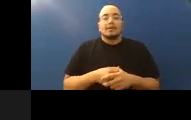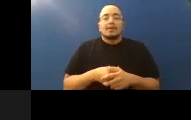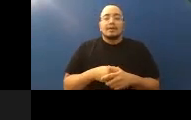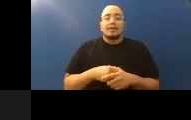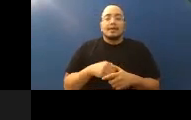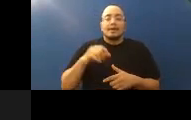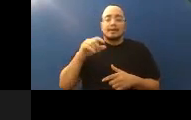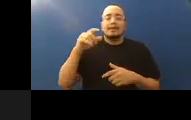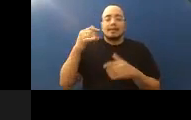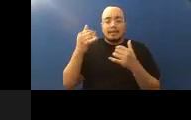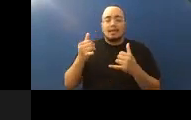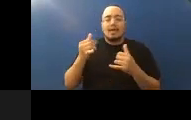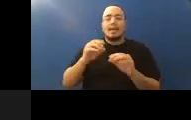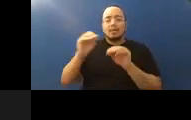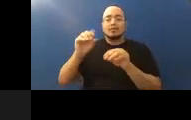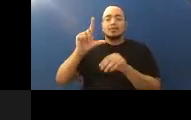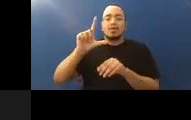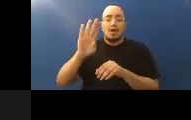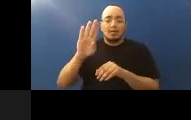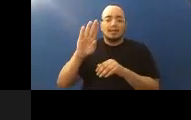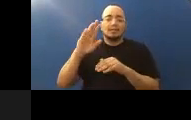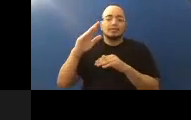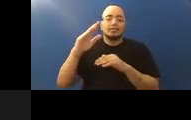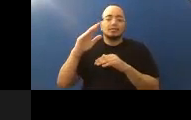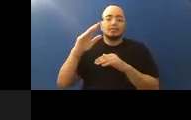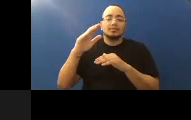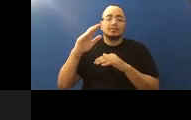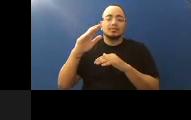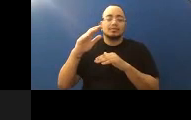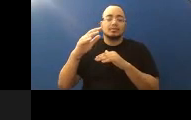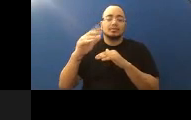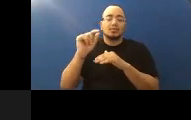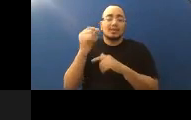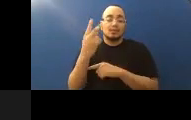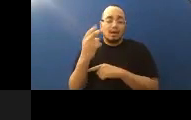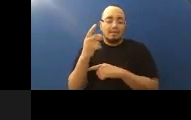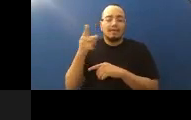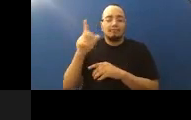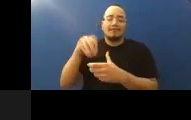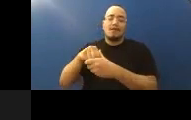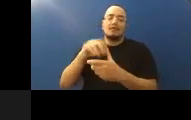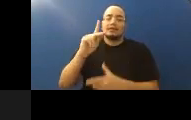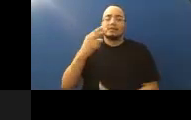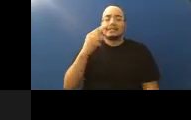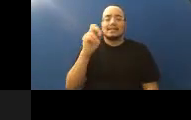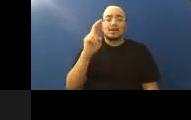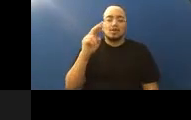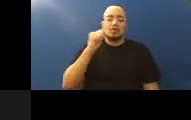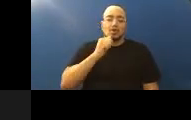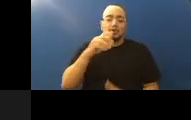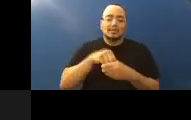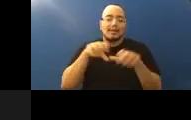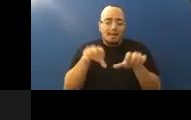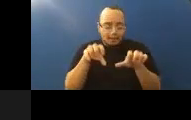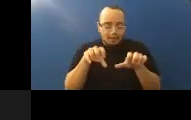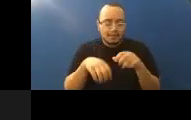in 2012, and that was around the beginning parts of the BC Initiative and the Boys and Men of Color, the Sons